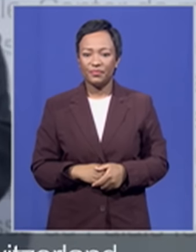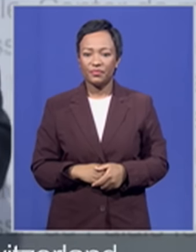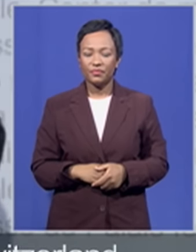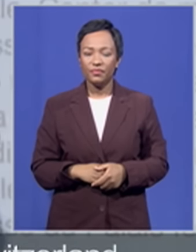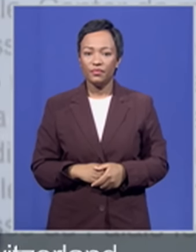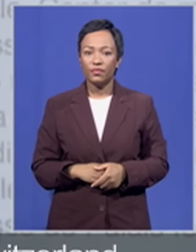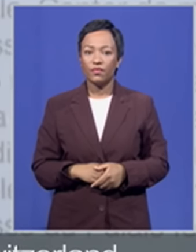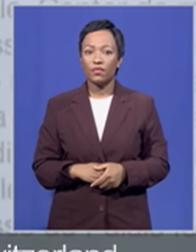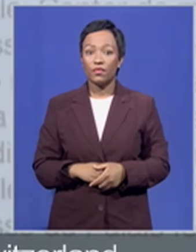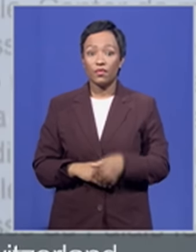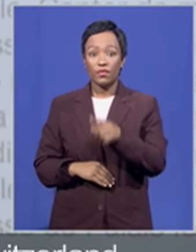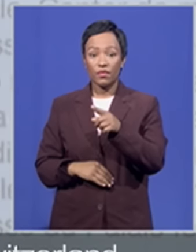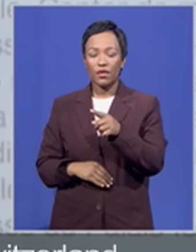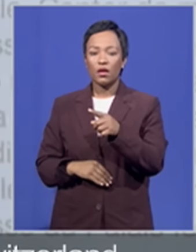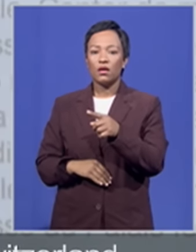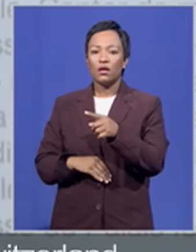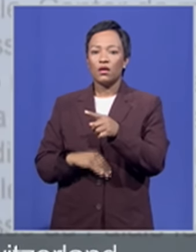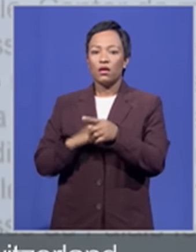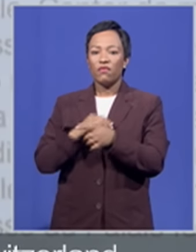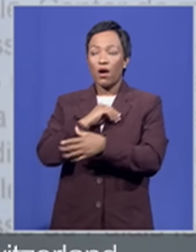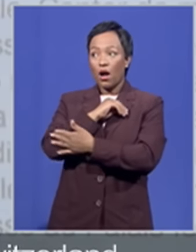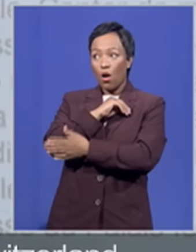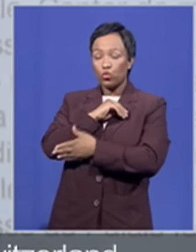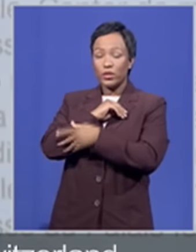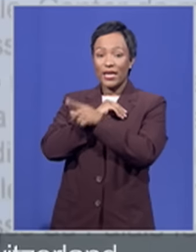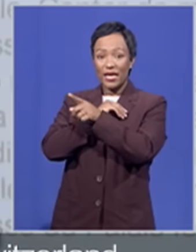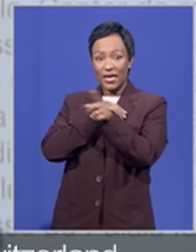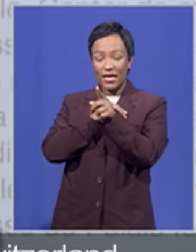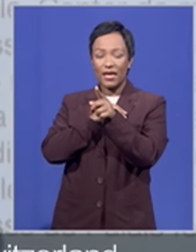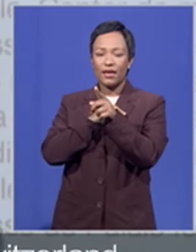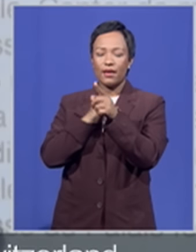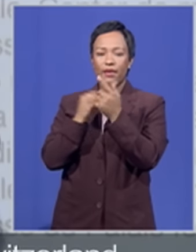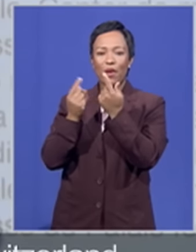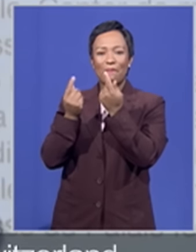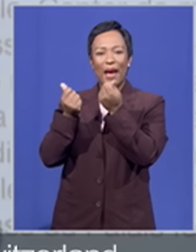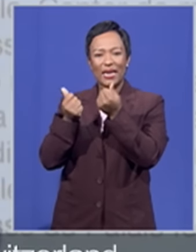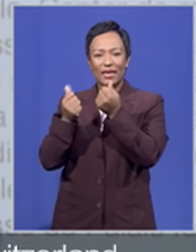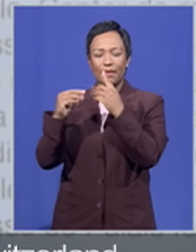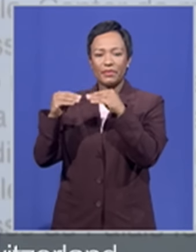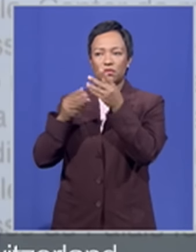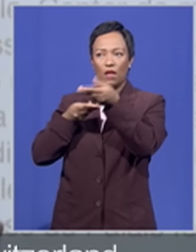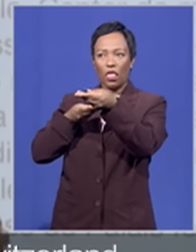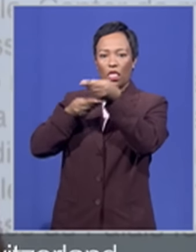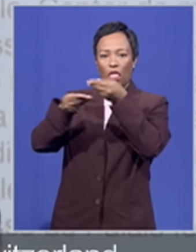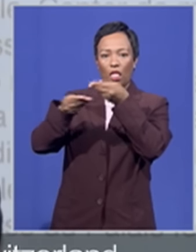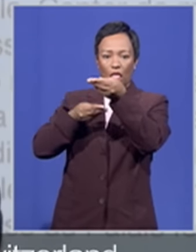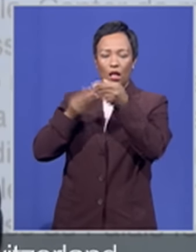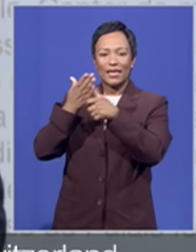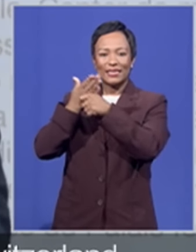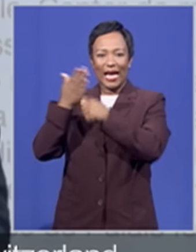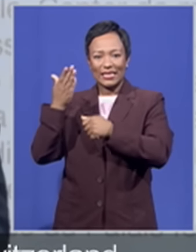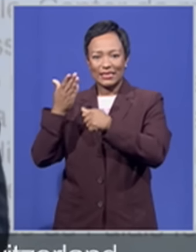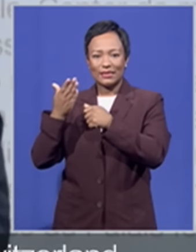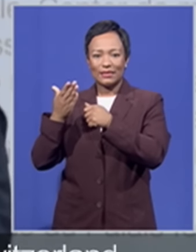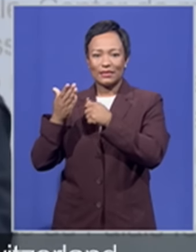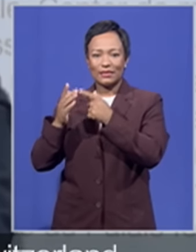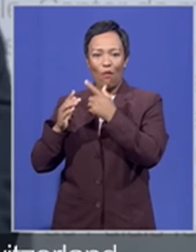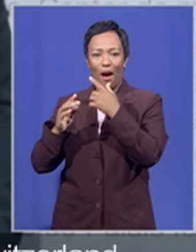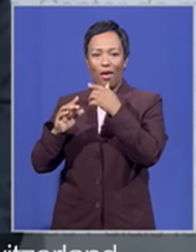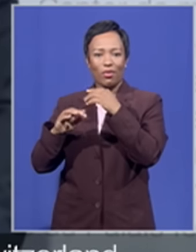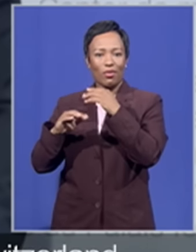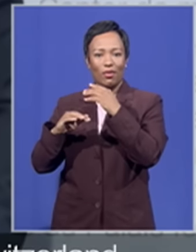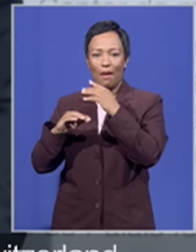tariffs imposition has done is to make us want to diversify our